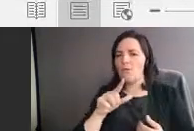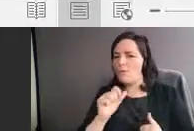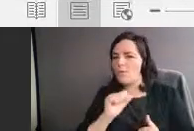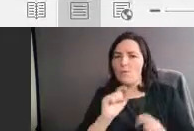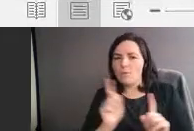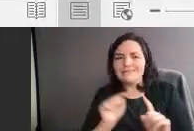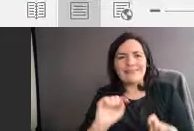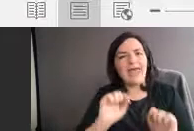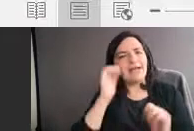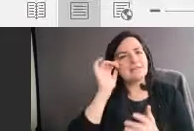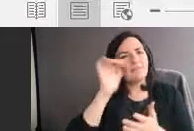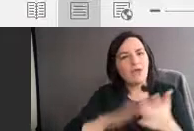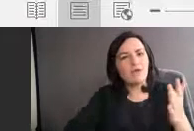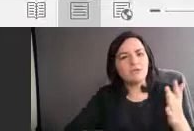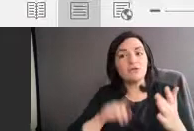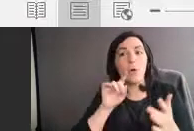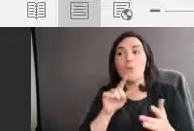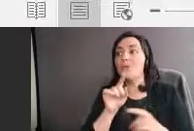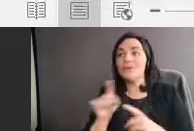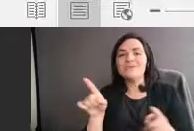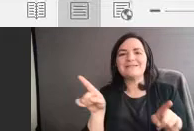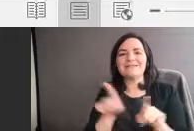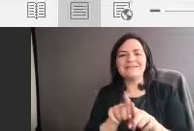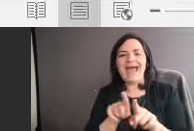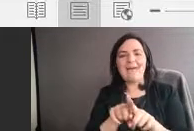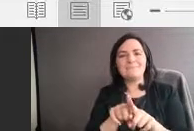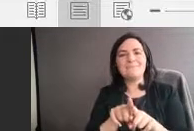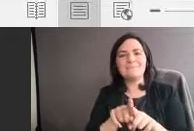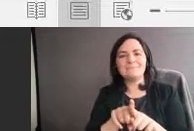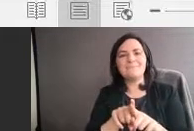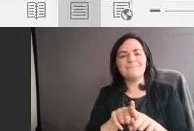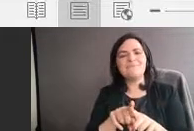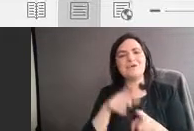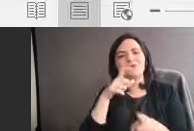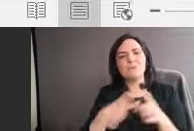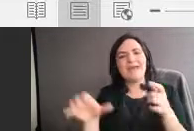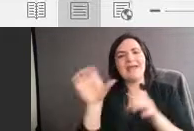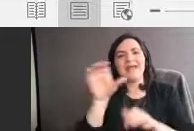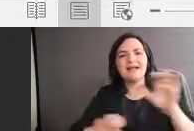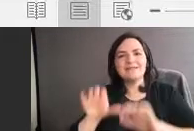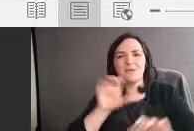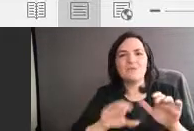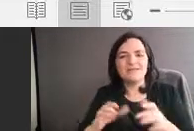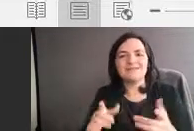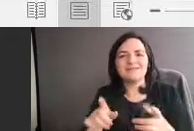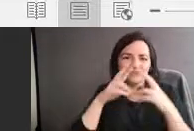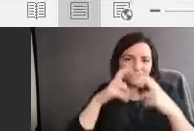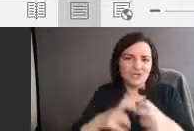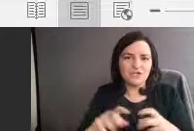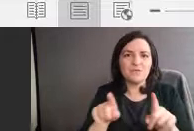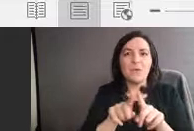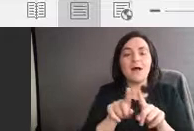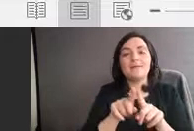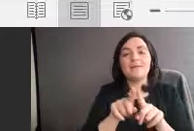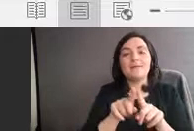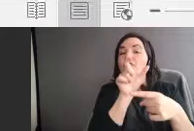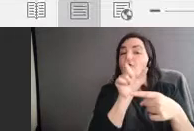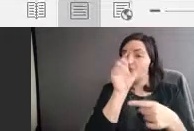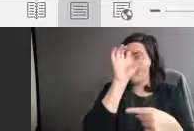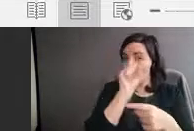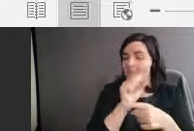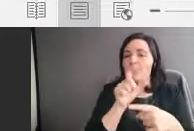out research into that area as well. So the rationale, and just note the spelling there, it's the word rational with